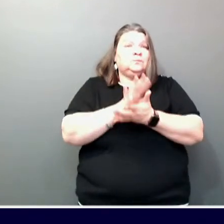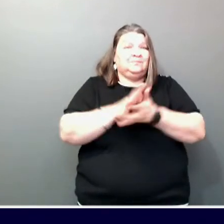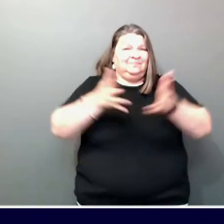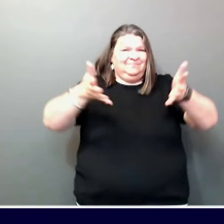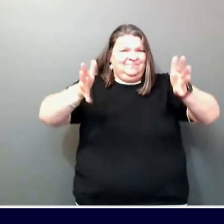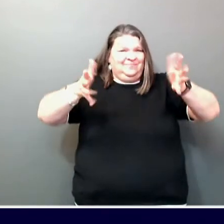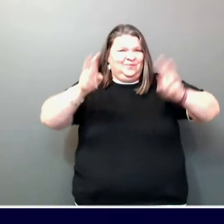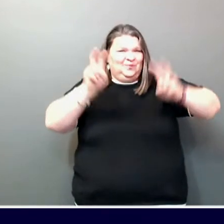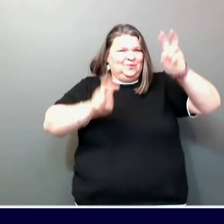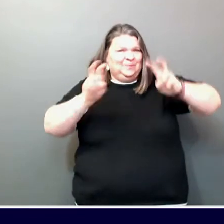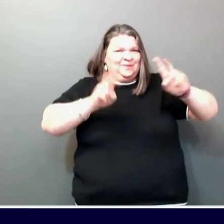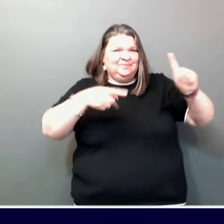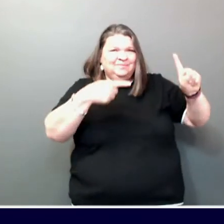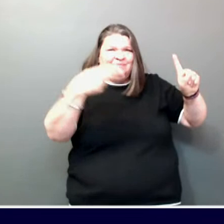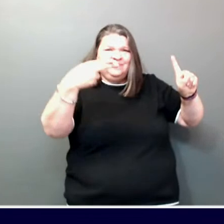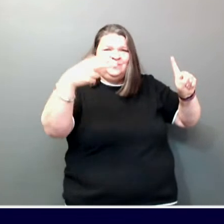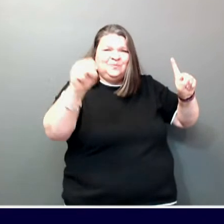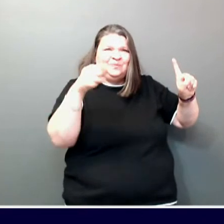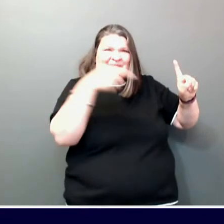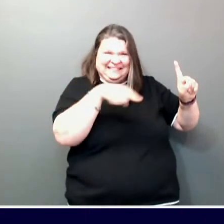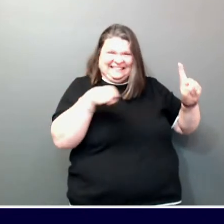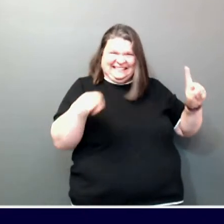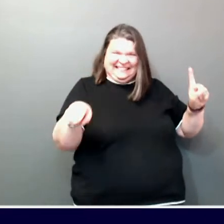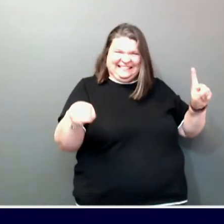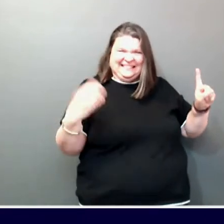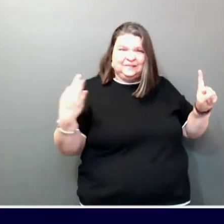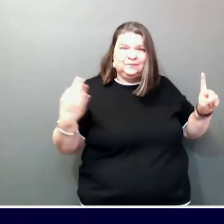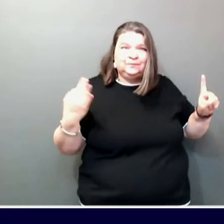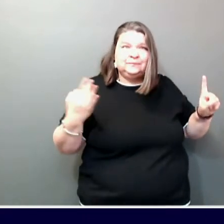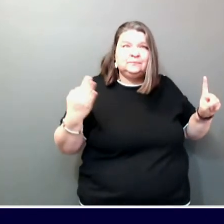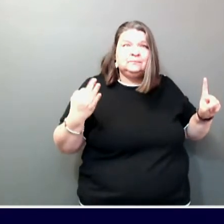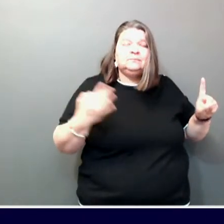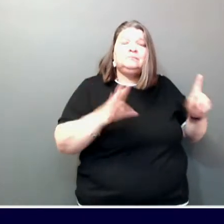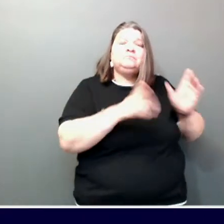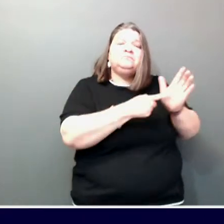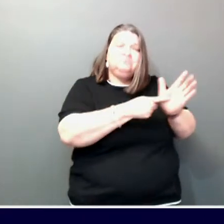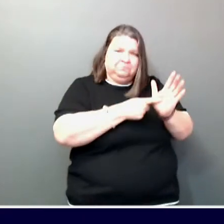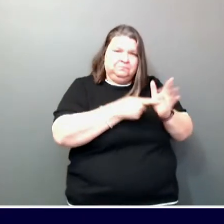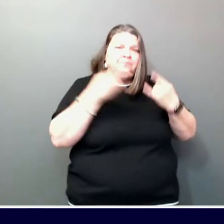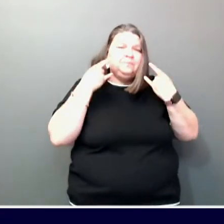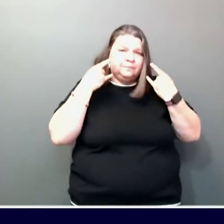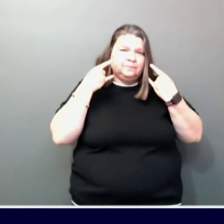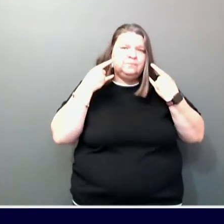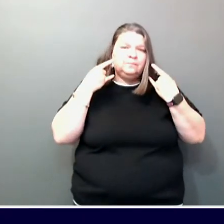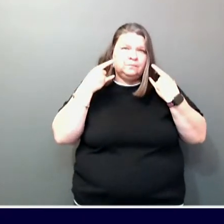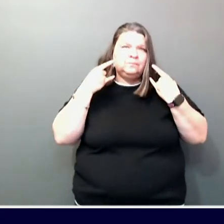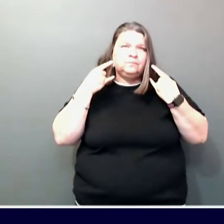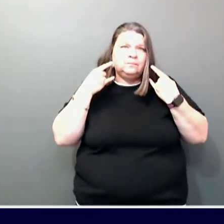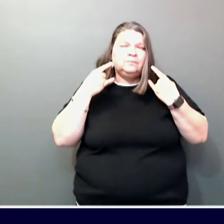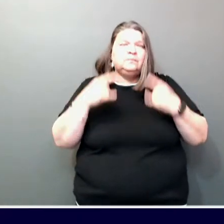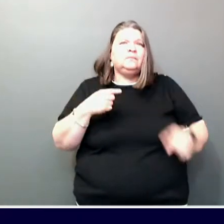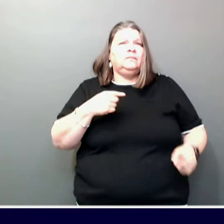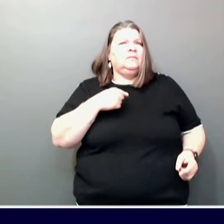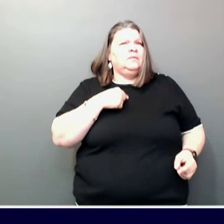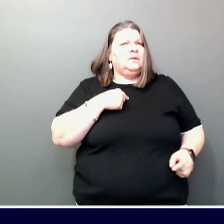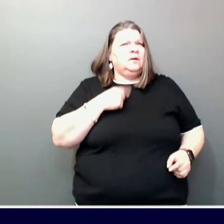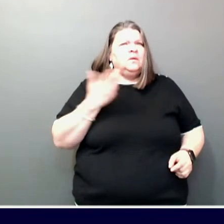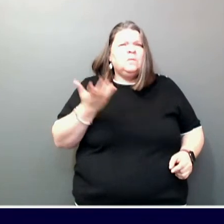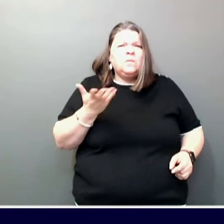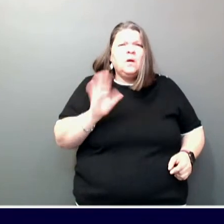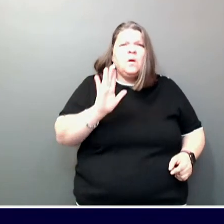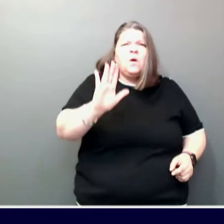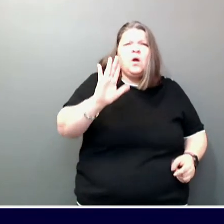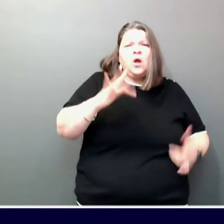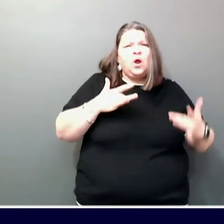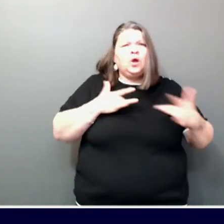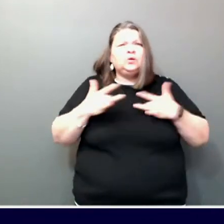on Friday. They do have a masking requirement, but what are some things to be concerned about? What's the risk level,